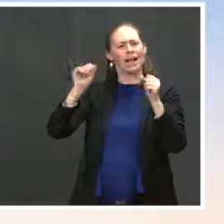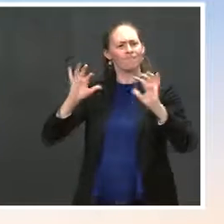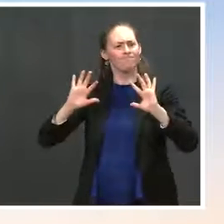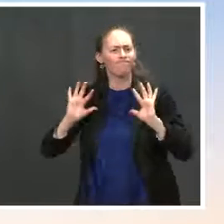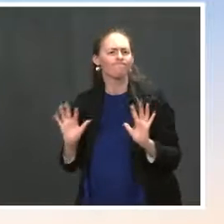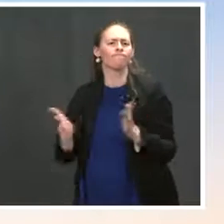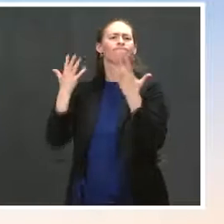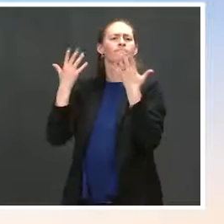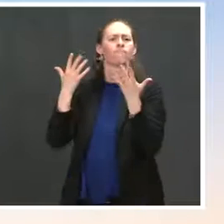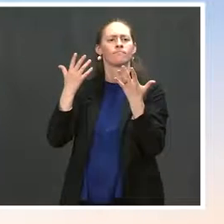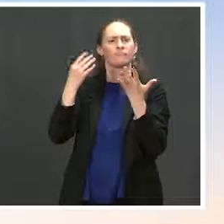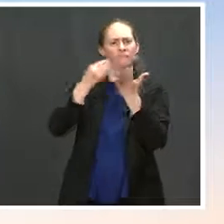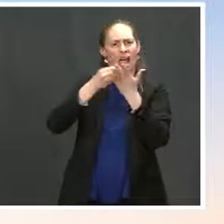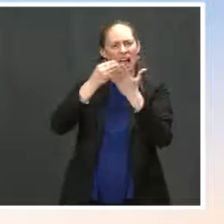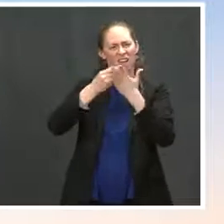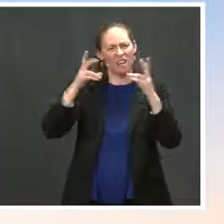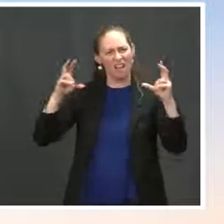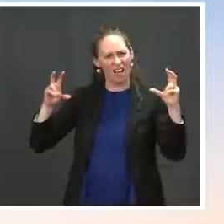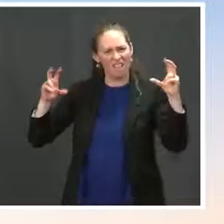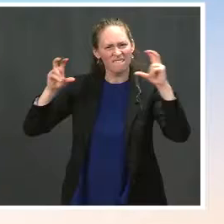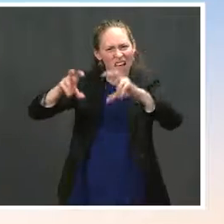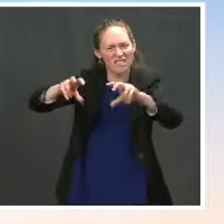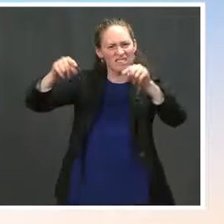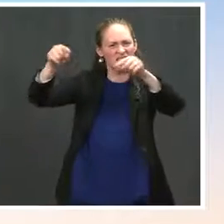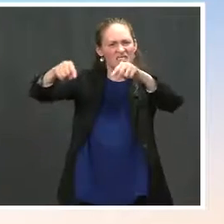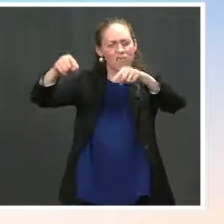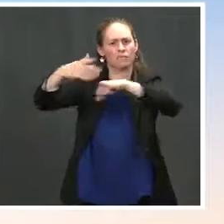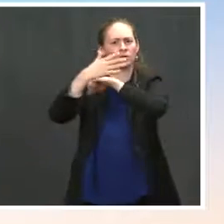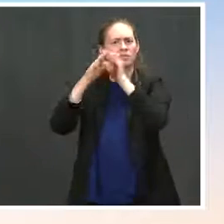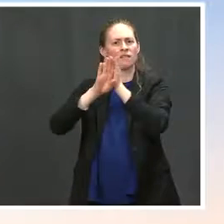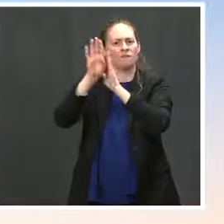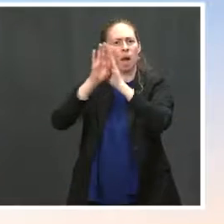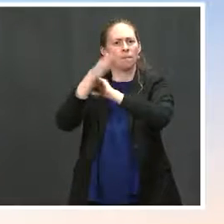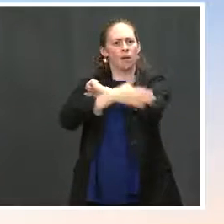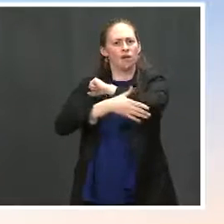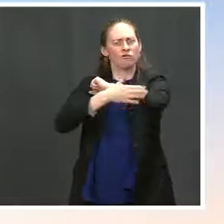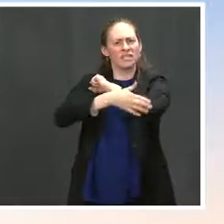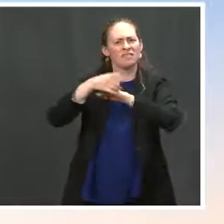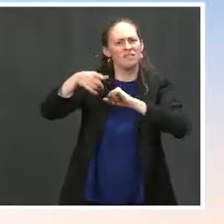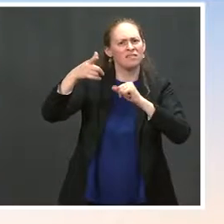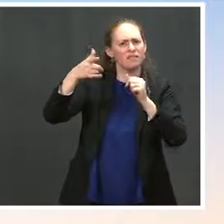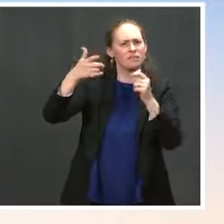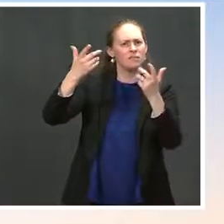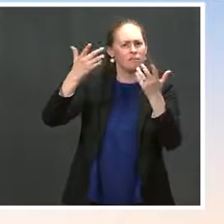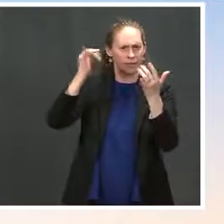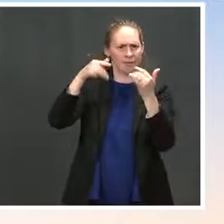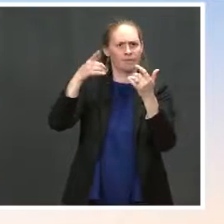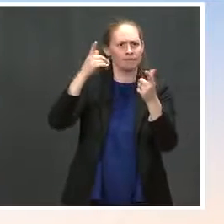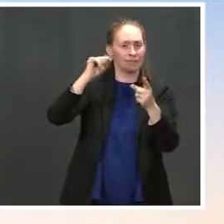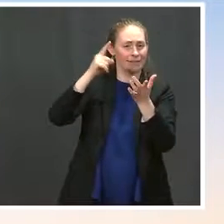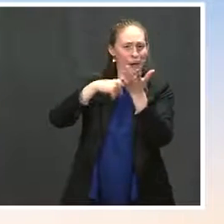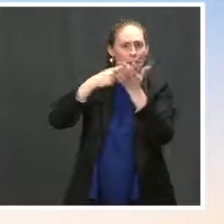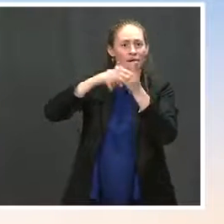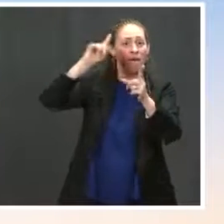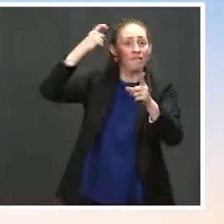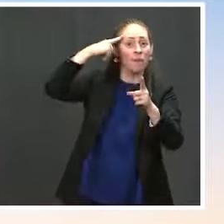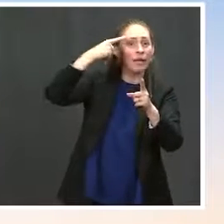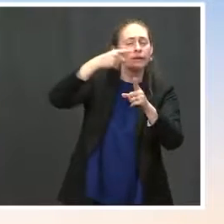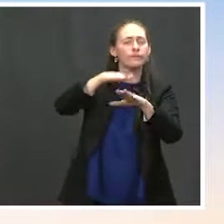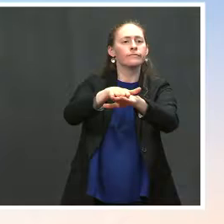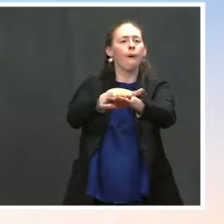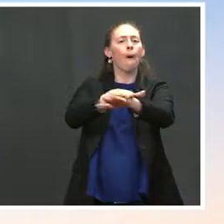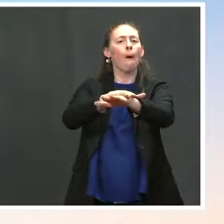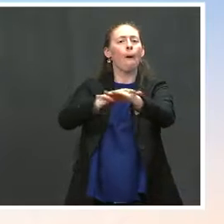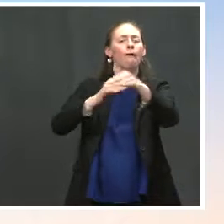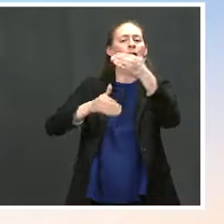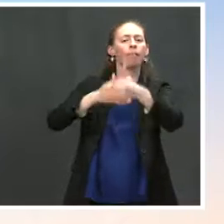going to developing nations, and the importance of doing it. But also, the wheels of government sometimes turn slowly, and you're talking about a lot